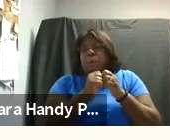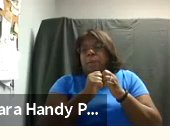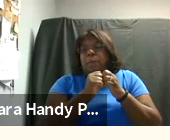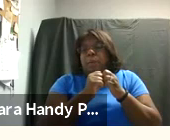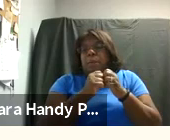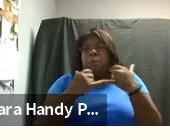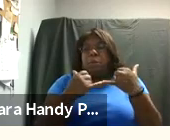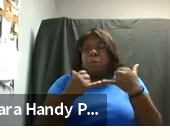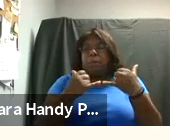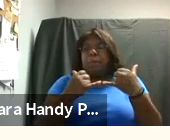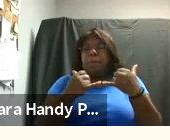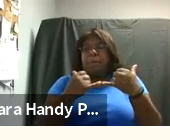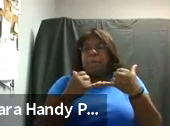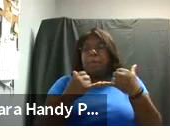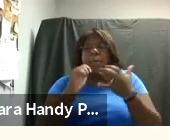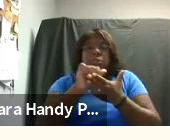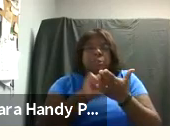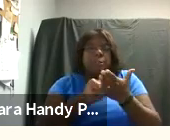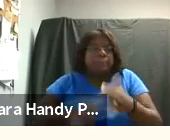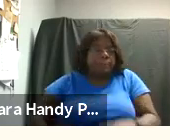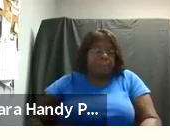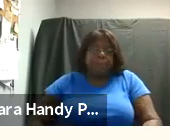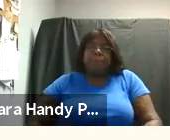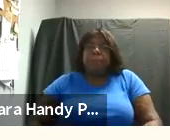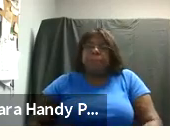current agenda.